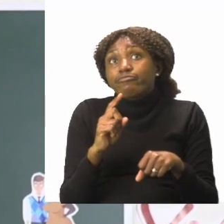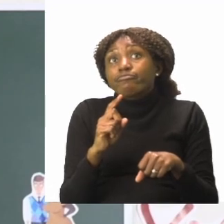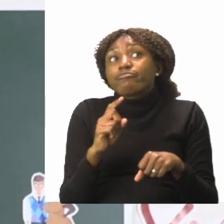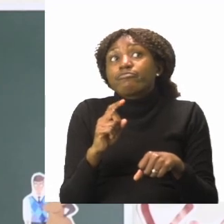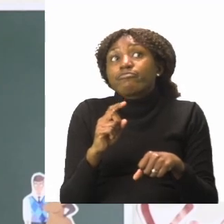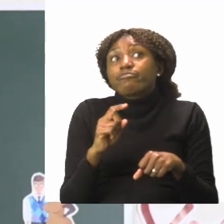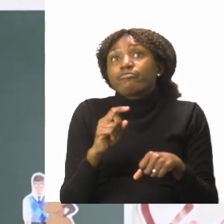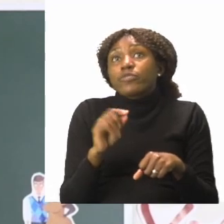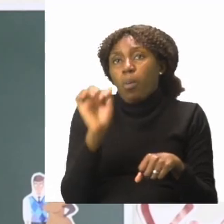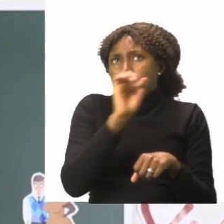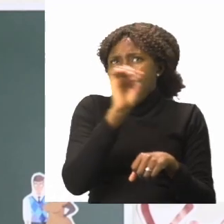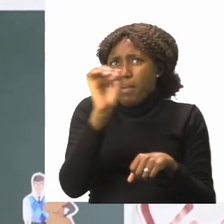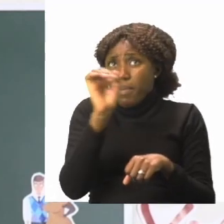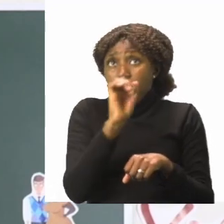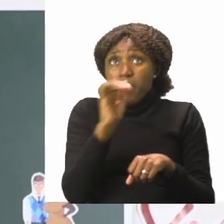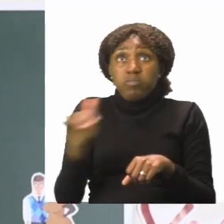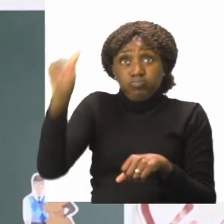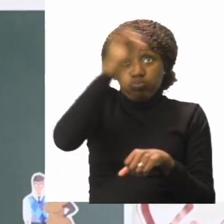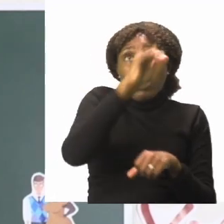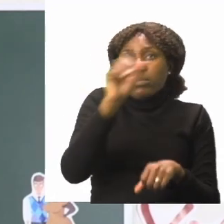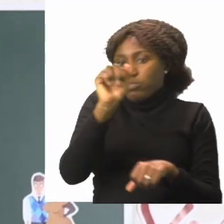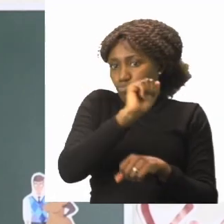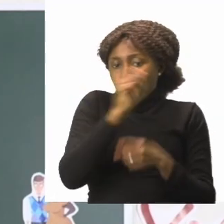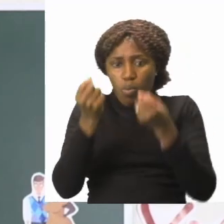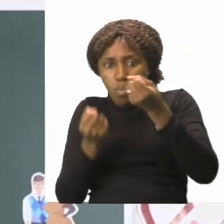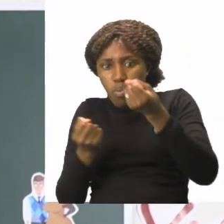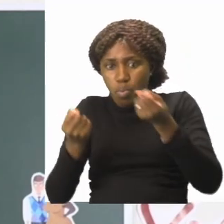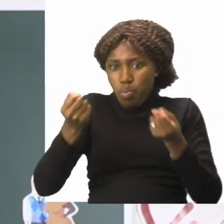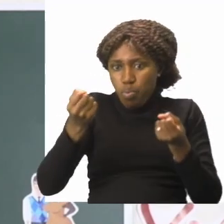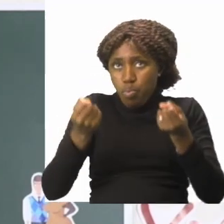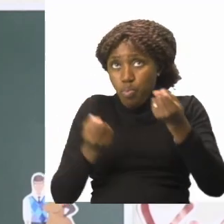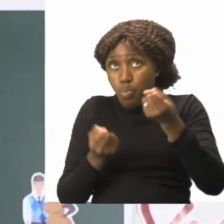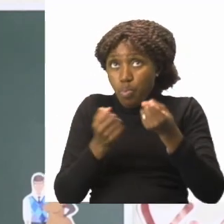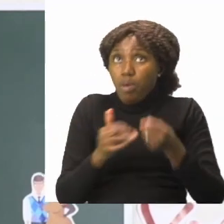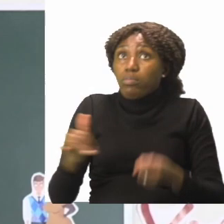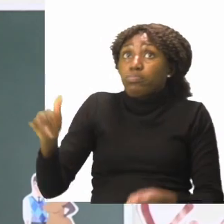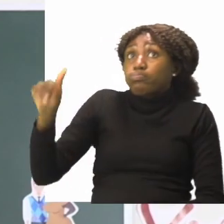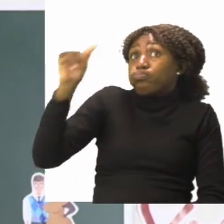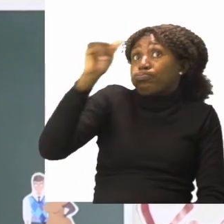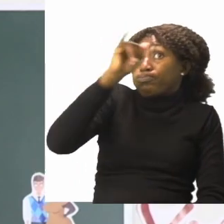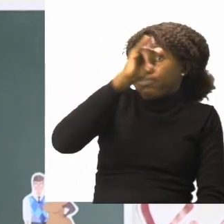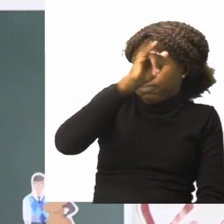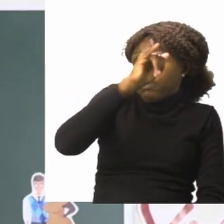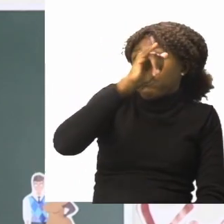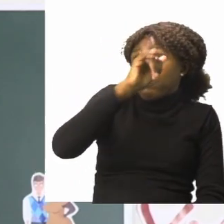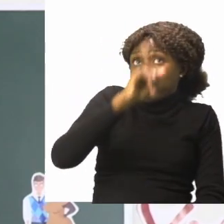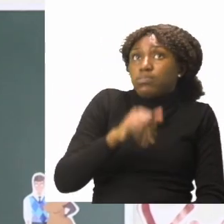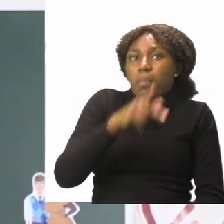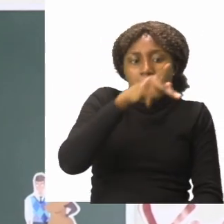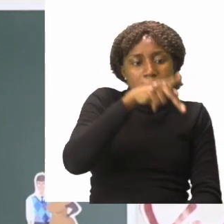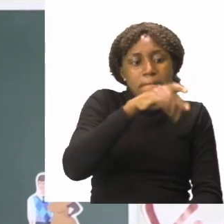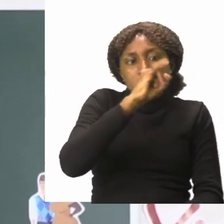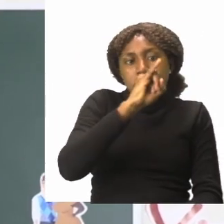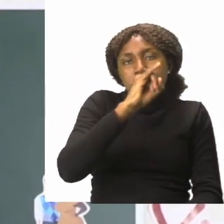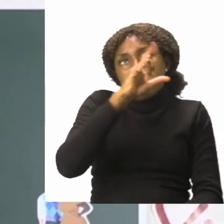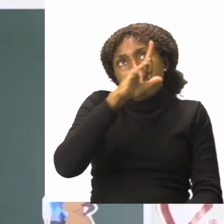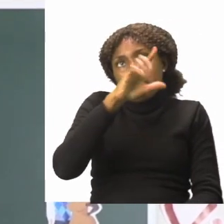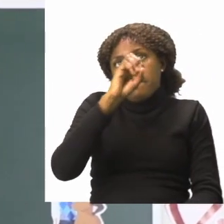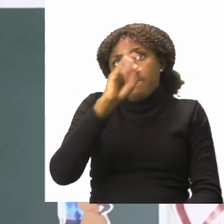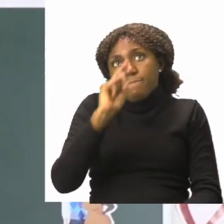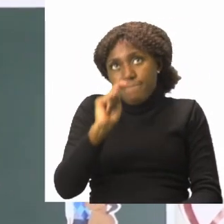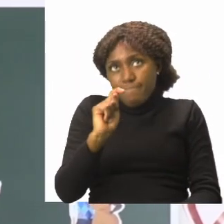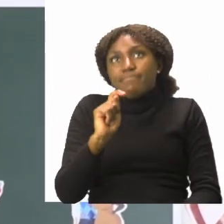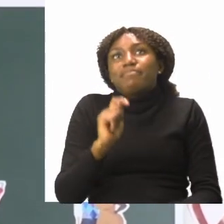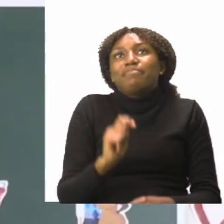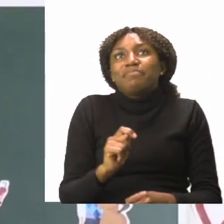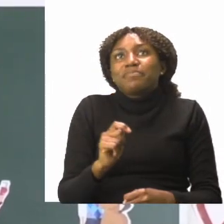a pilot. Someone who drives the airplane, we call it flying, and that person